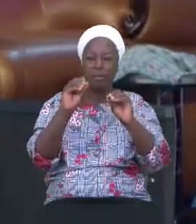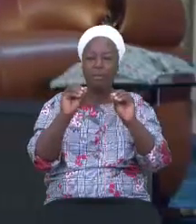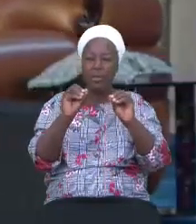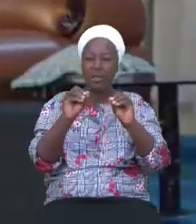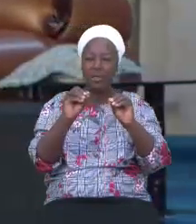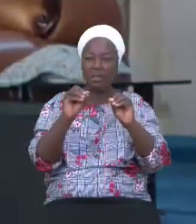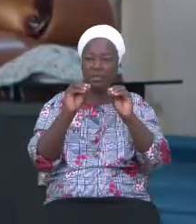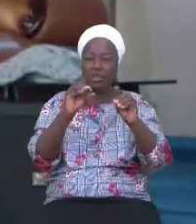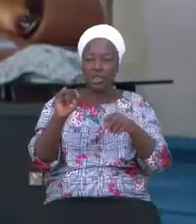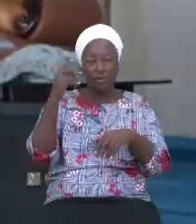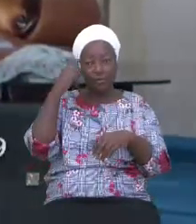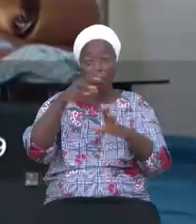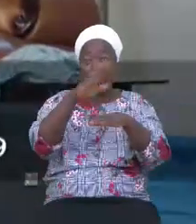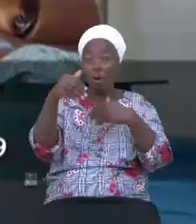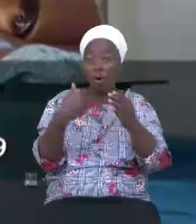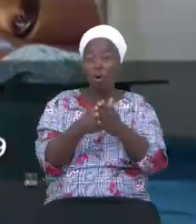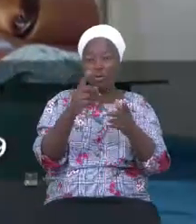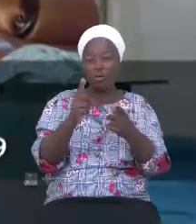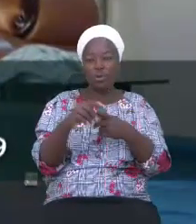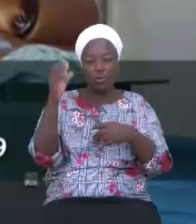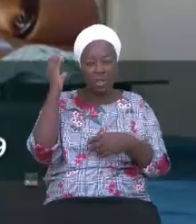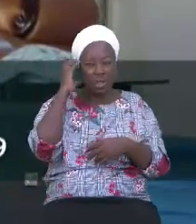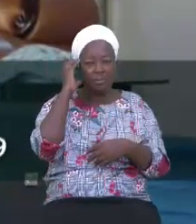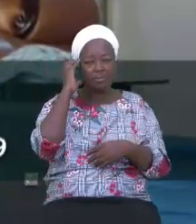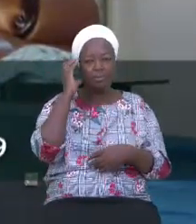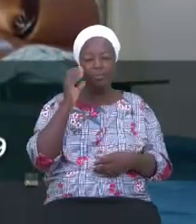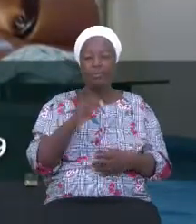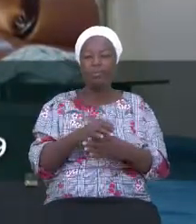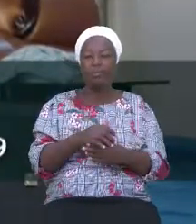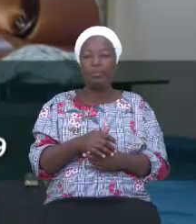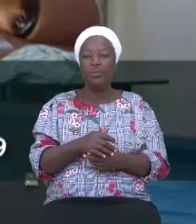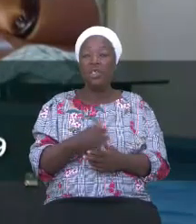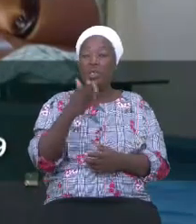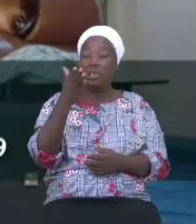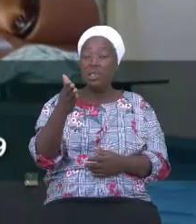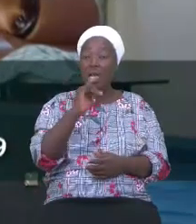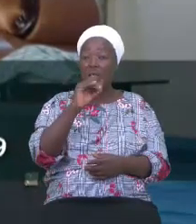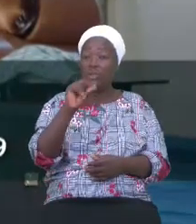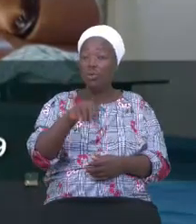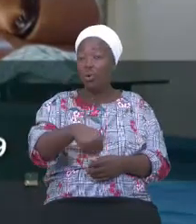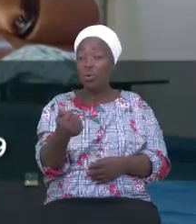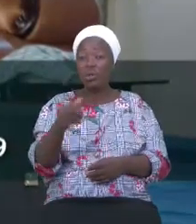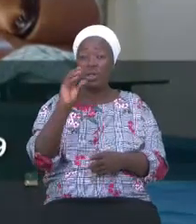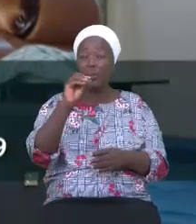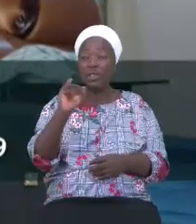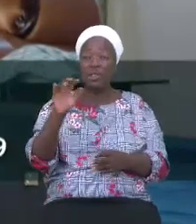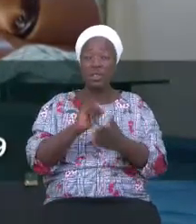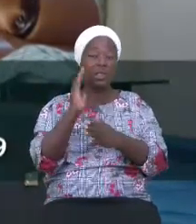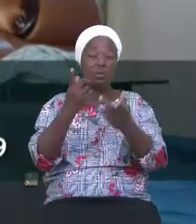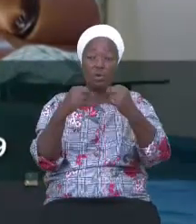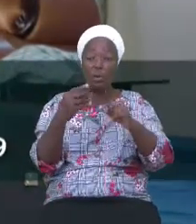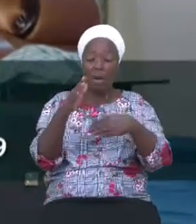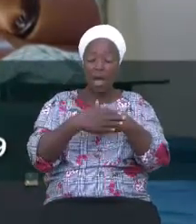final message for all to hear. There's no other message that will come after